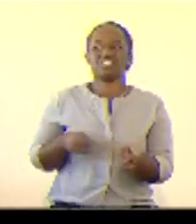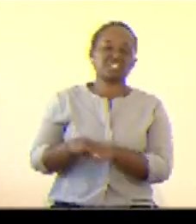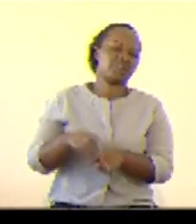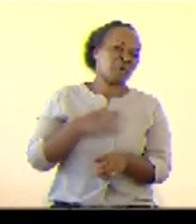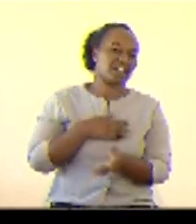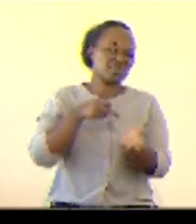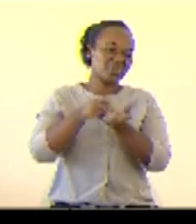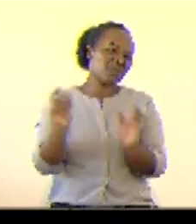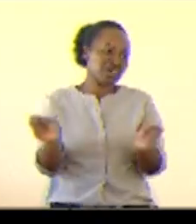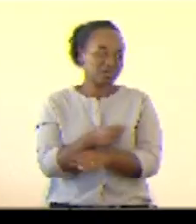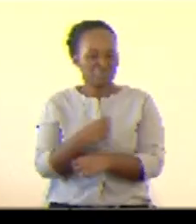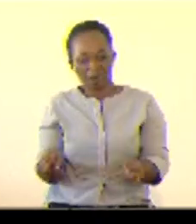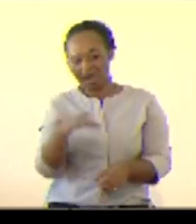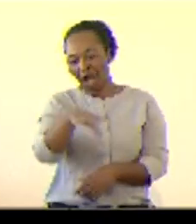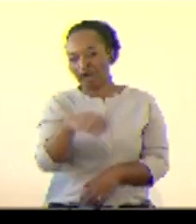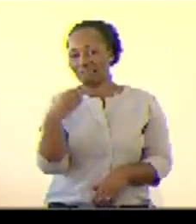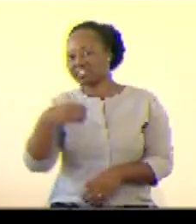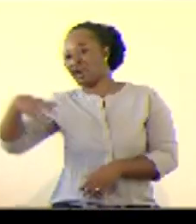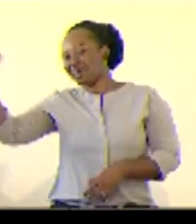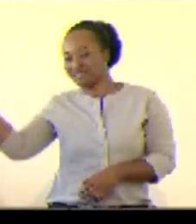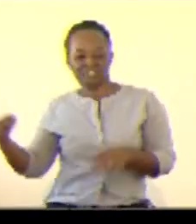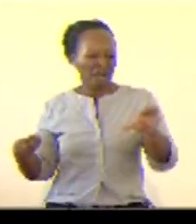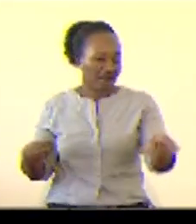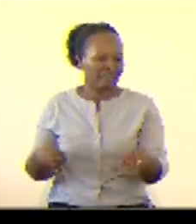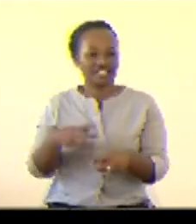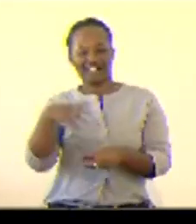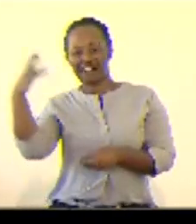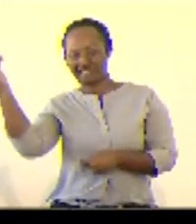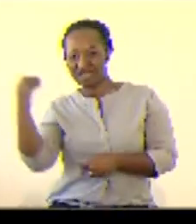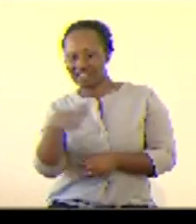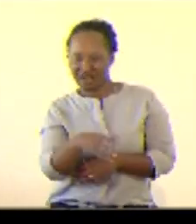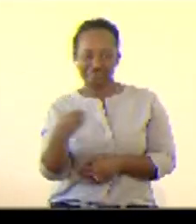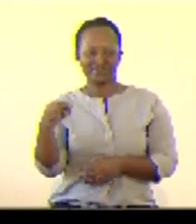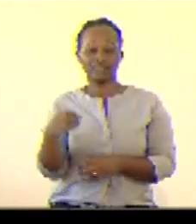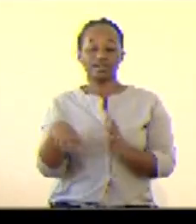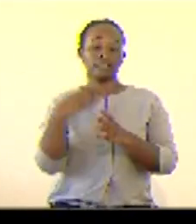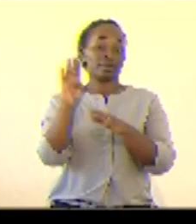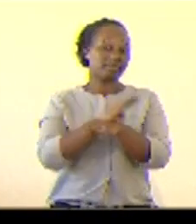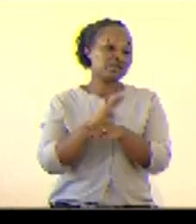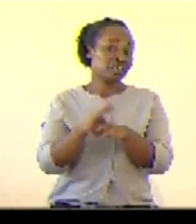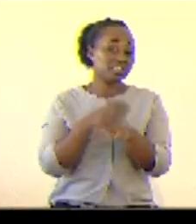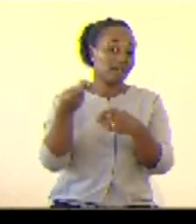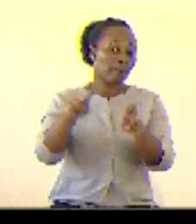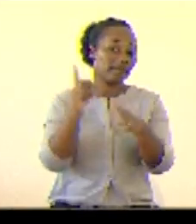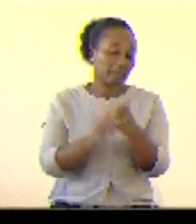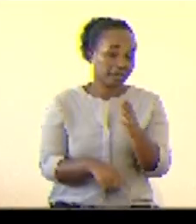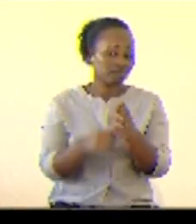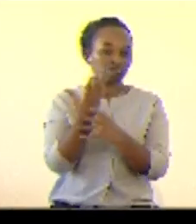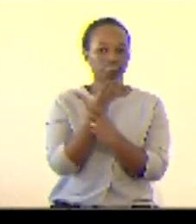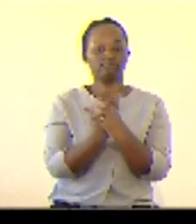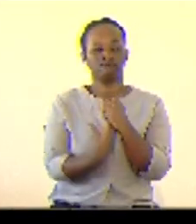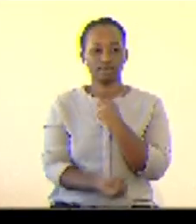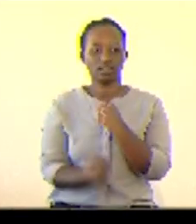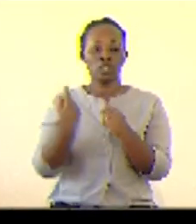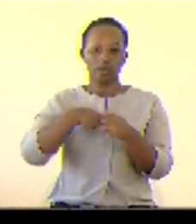not pay. You take out money. And when you take money, the business will collapse. Therefore, we advise you, we